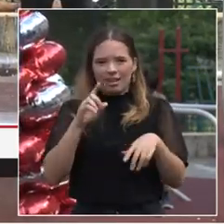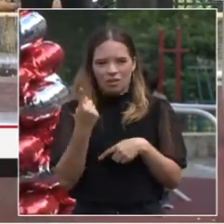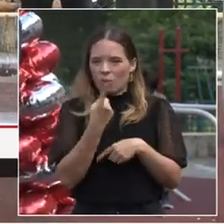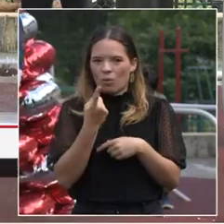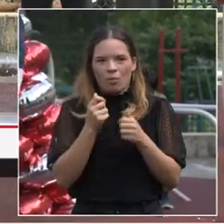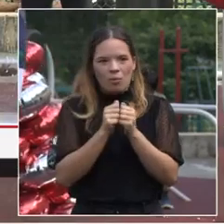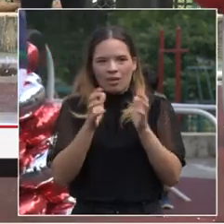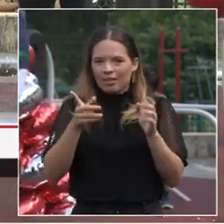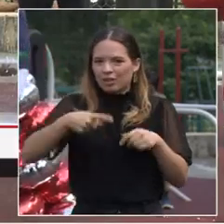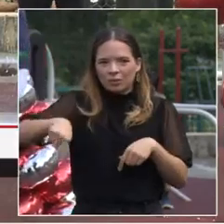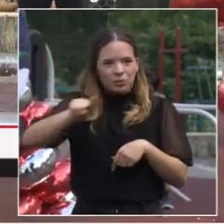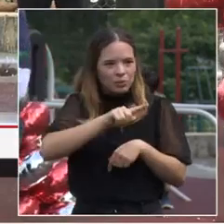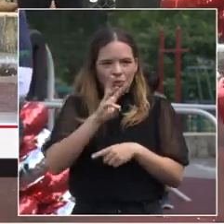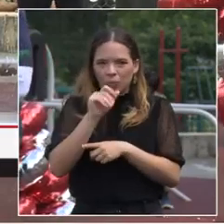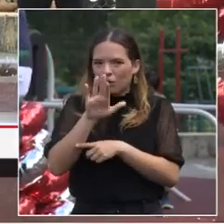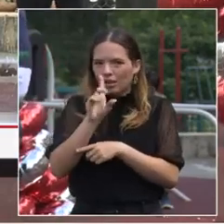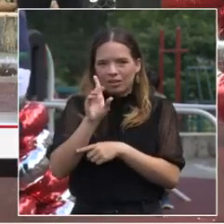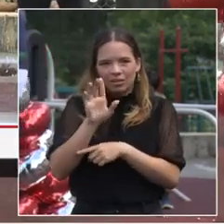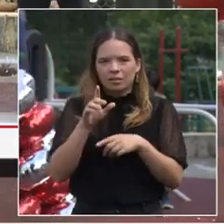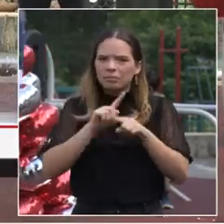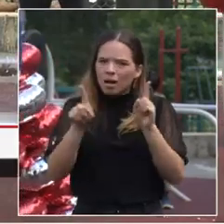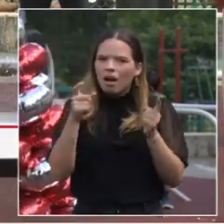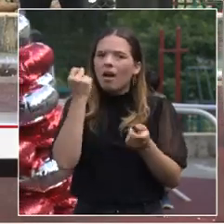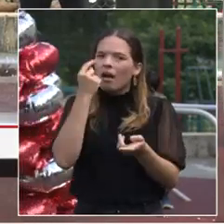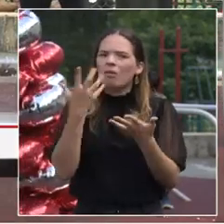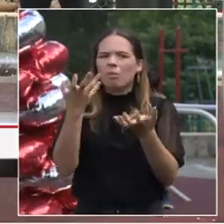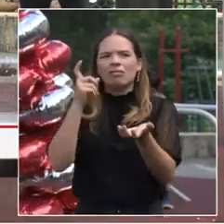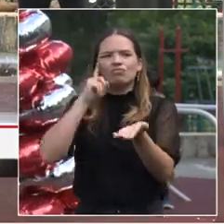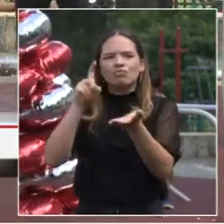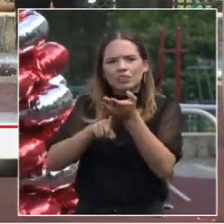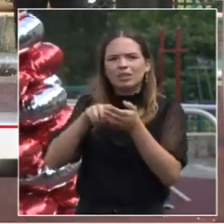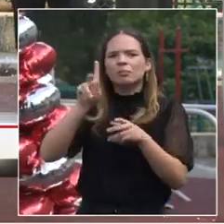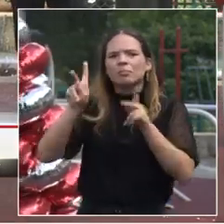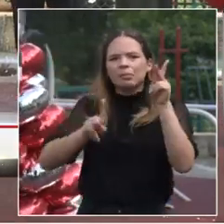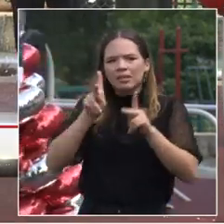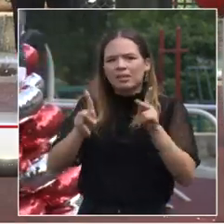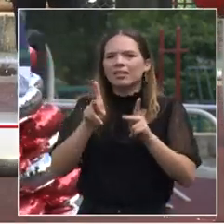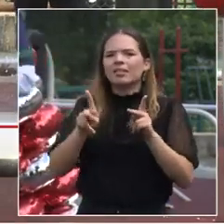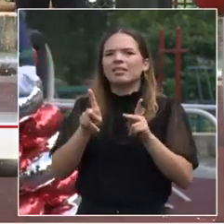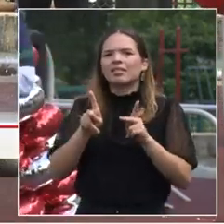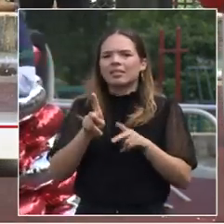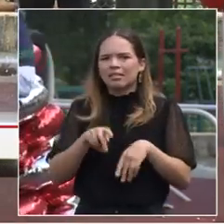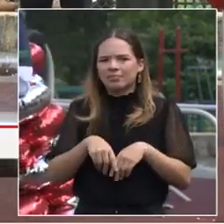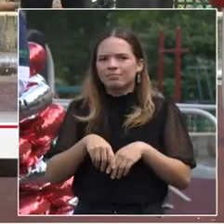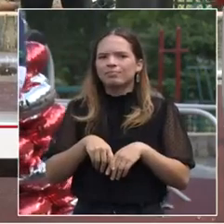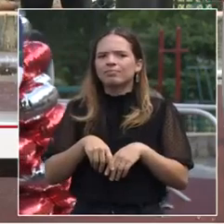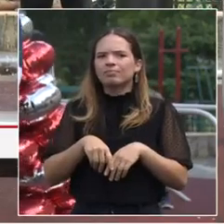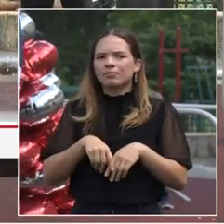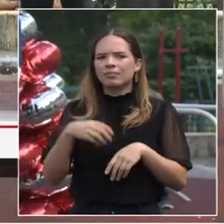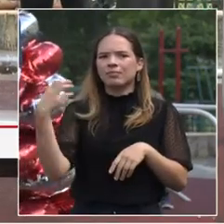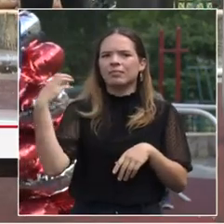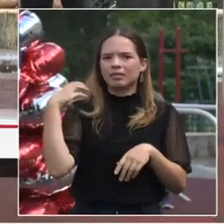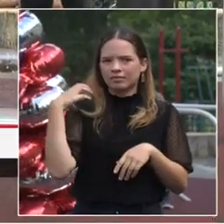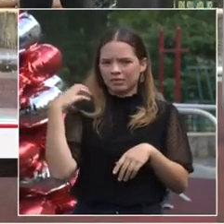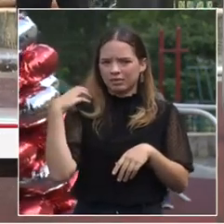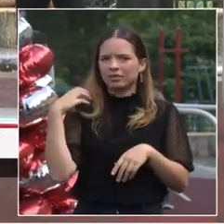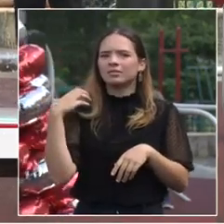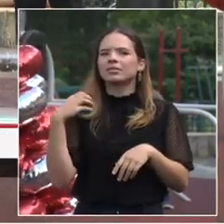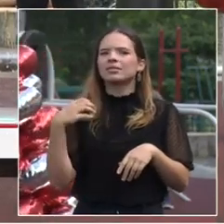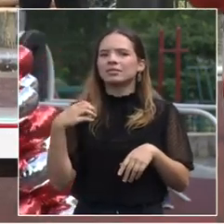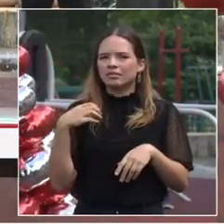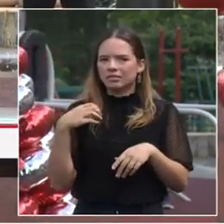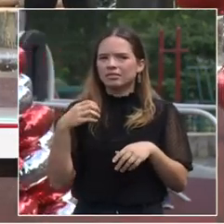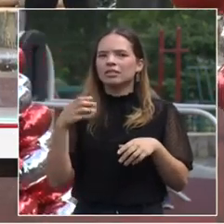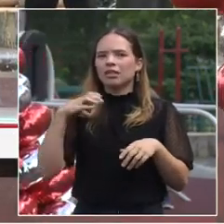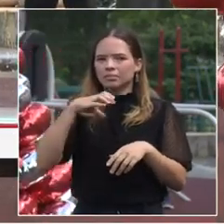acknowledge Allison Brooks, who's the chair of 4B. I want to acknowledge Veronica Ingram, who is the Mini Aging Commission president. Veronica, raise